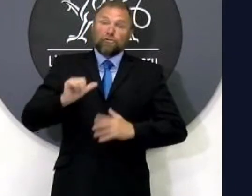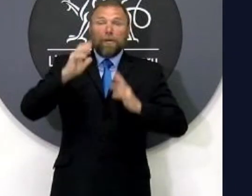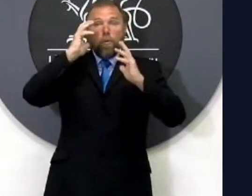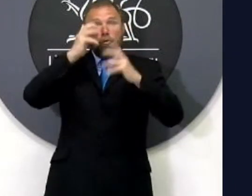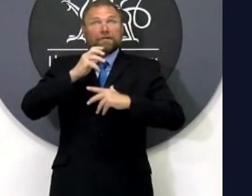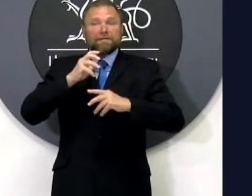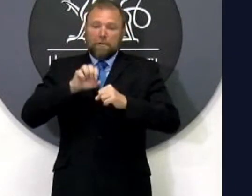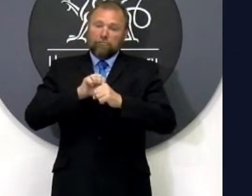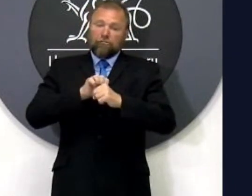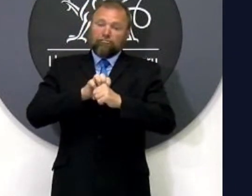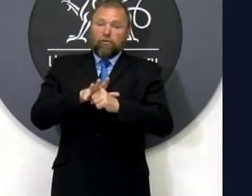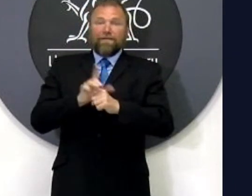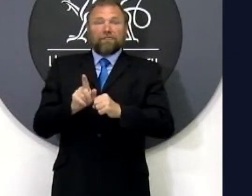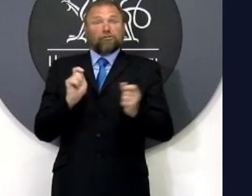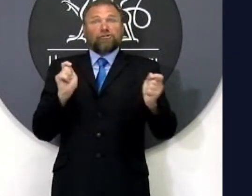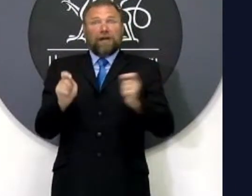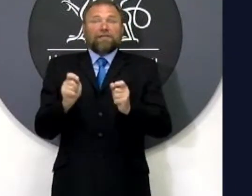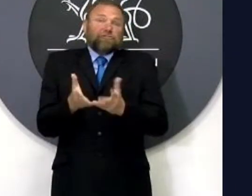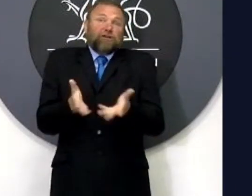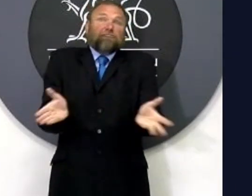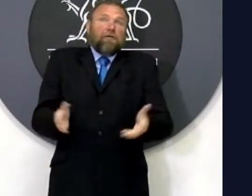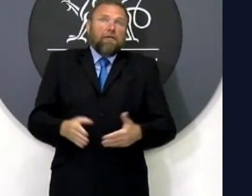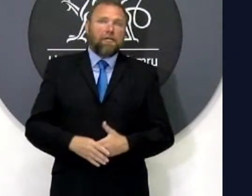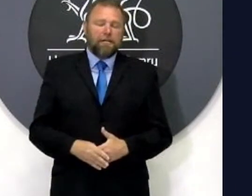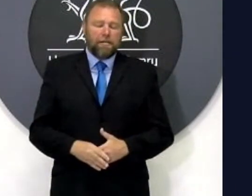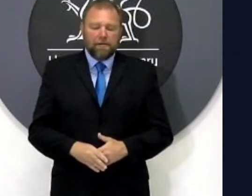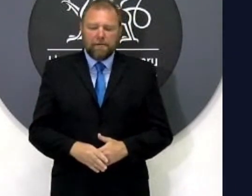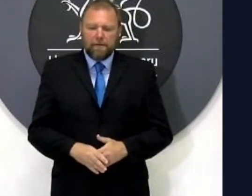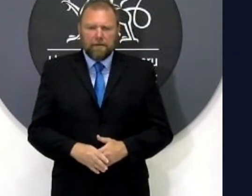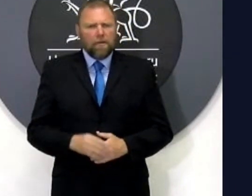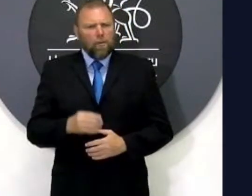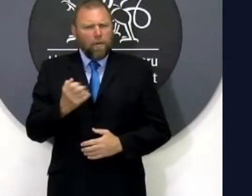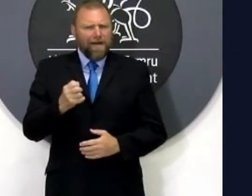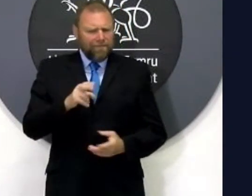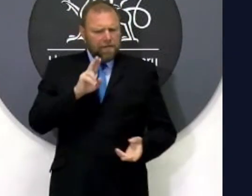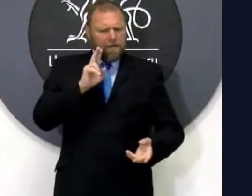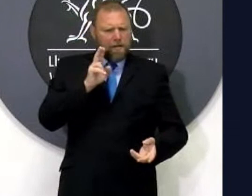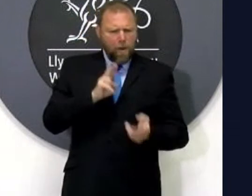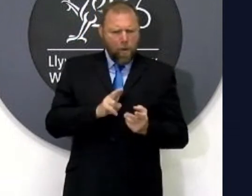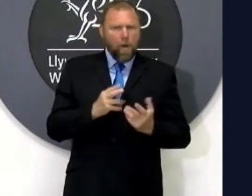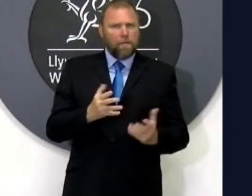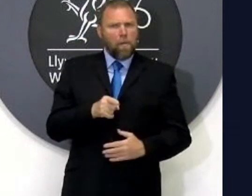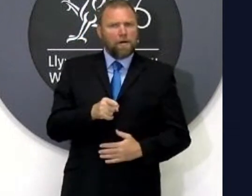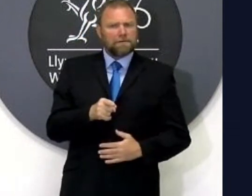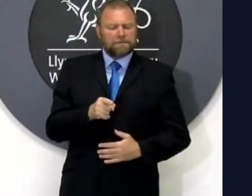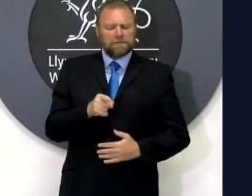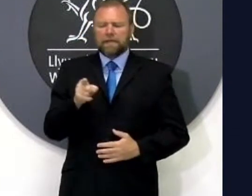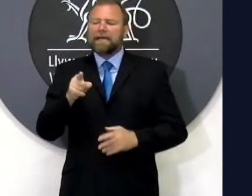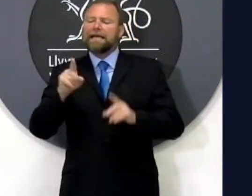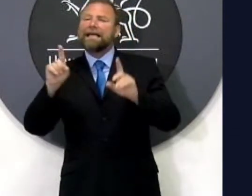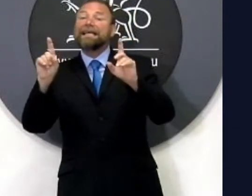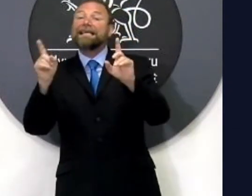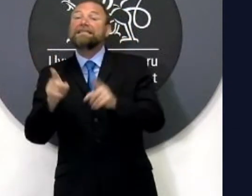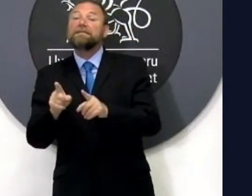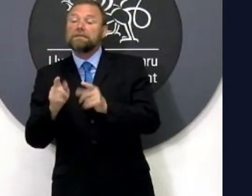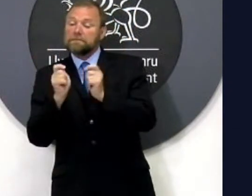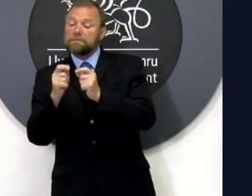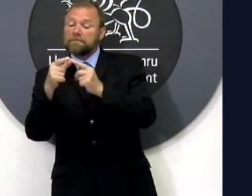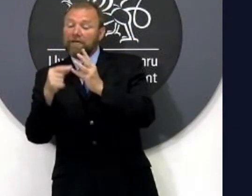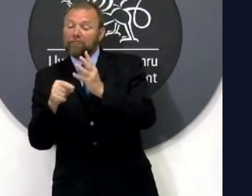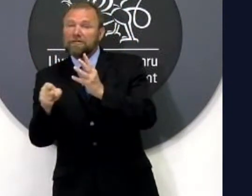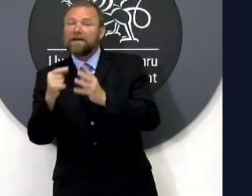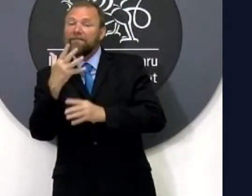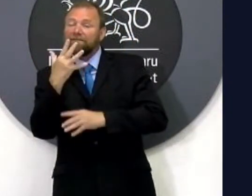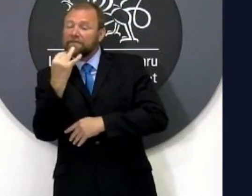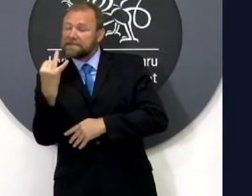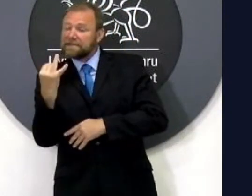really. We have a small number of cases, 57, at the moment of cases that we've